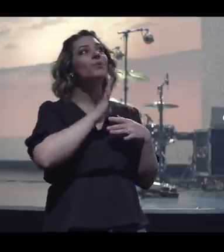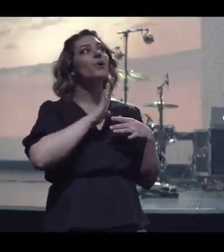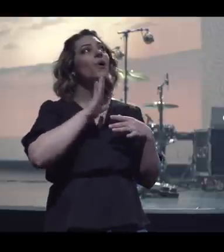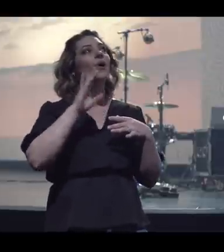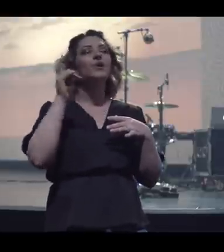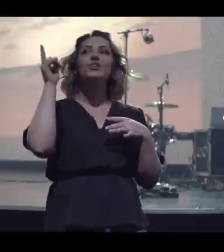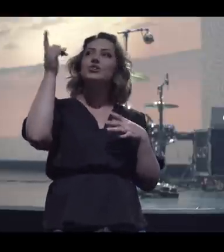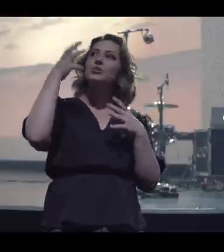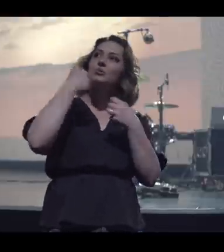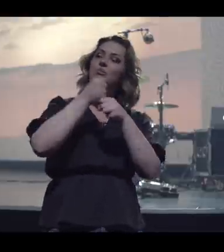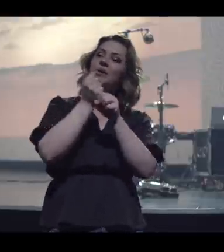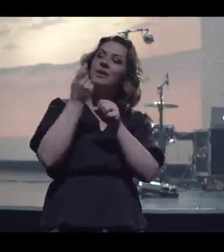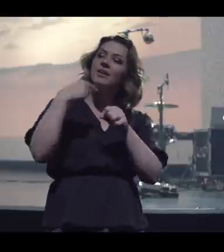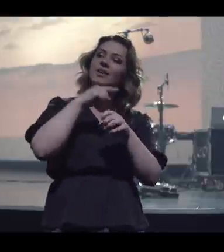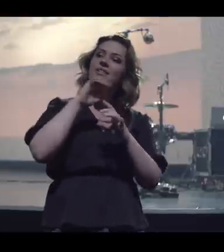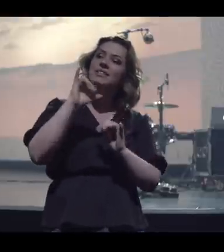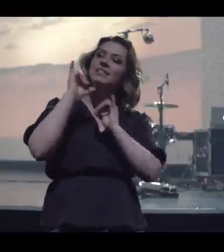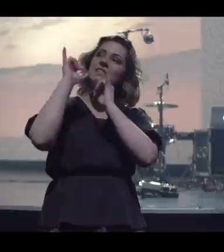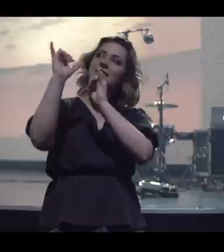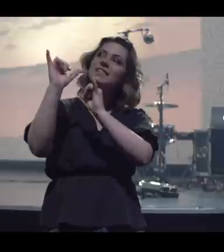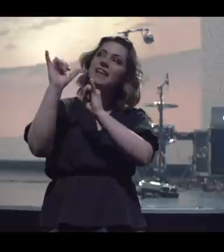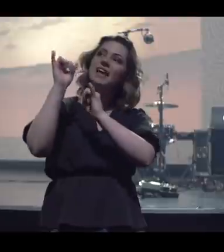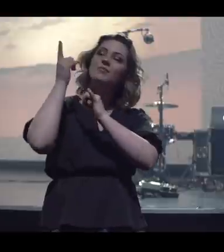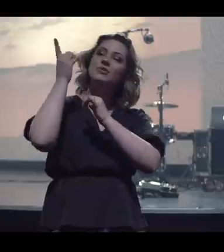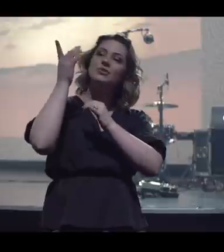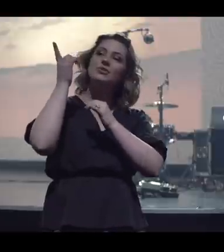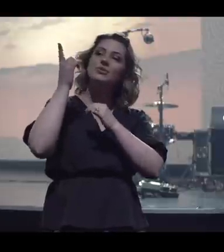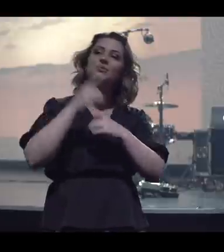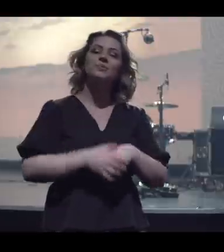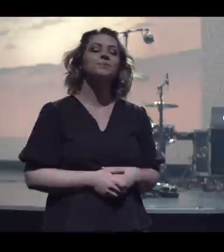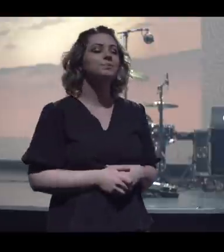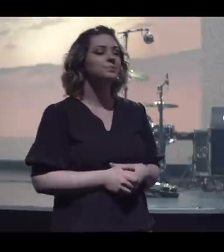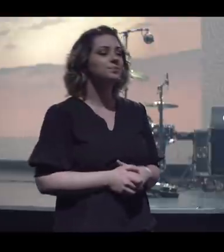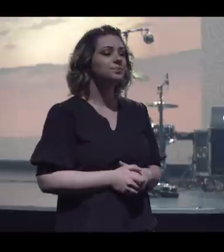campus. His name is Todd Stewart. And what I've been talking about,